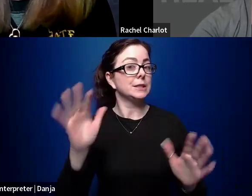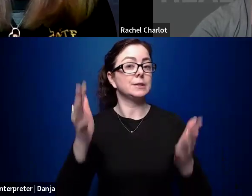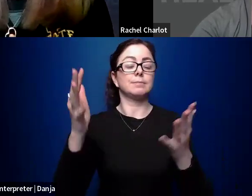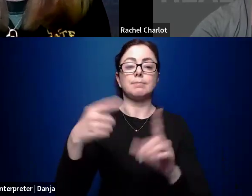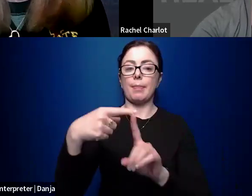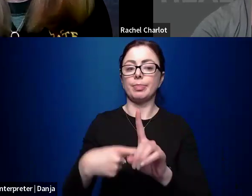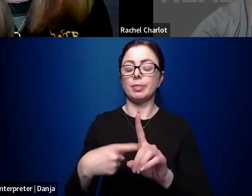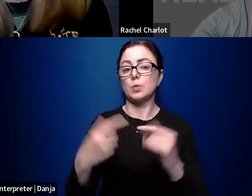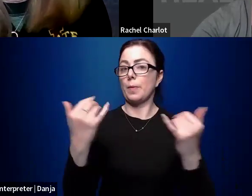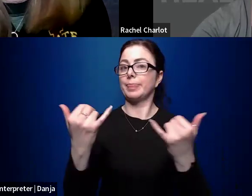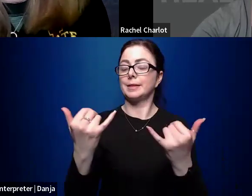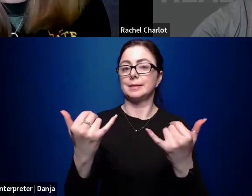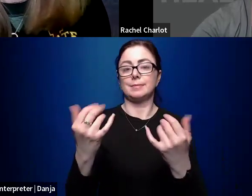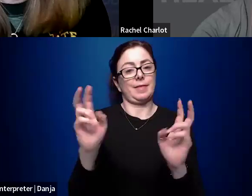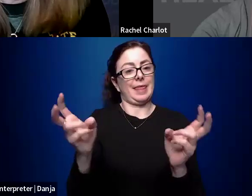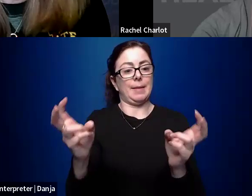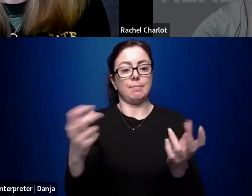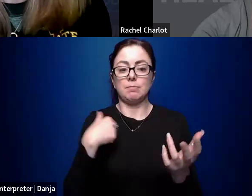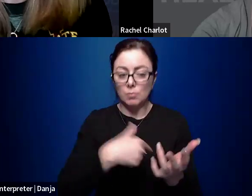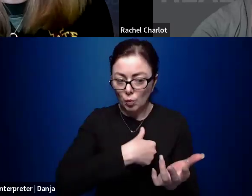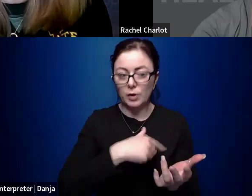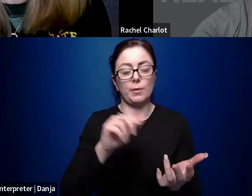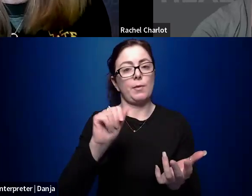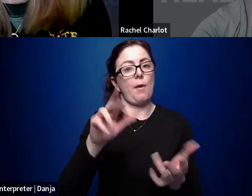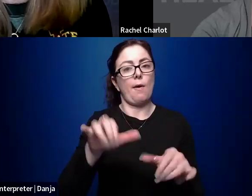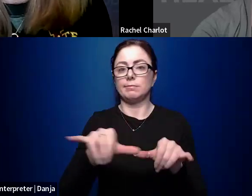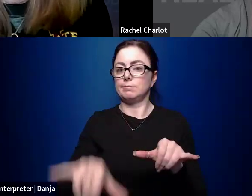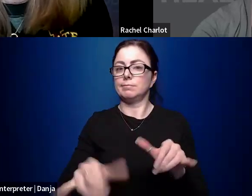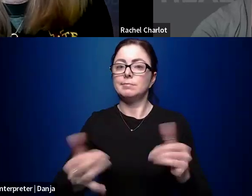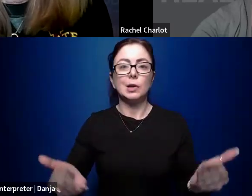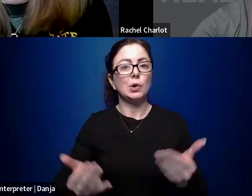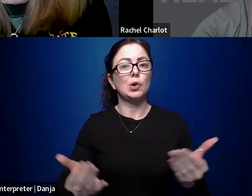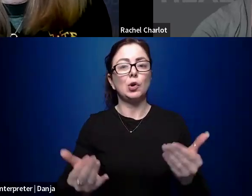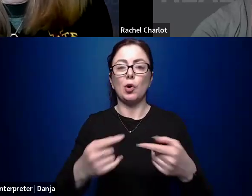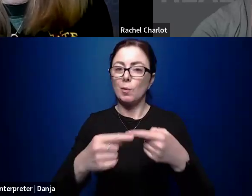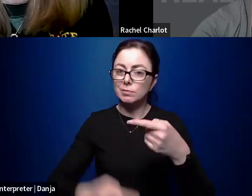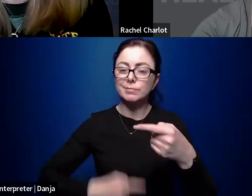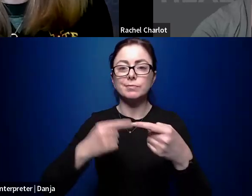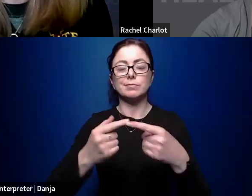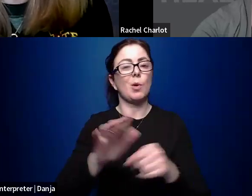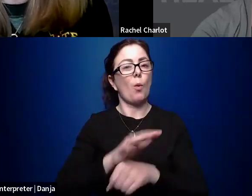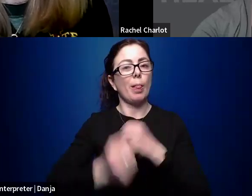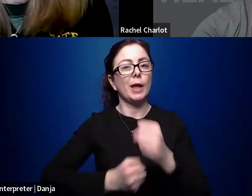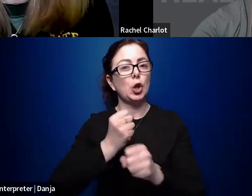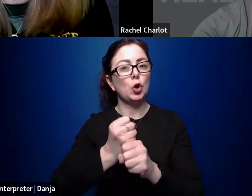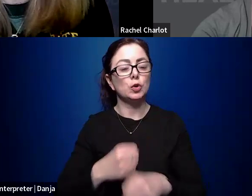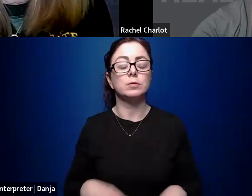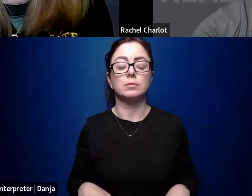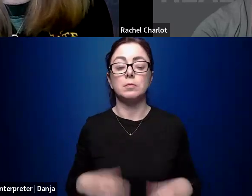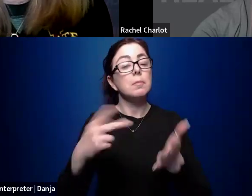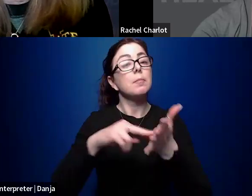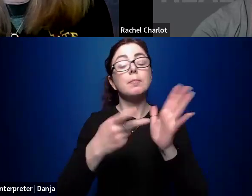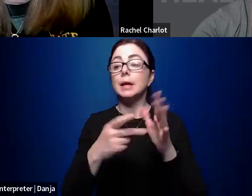Disabilities Month is We Are Here All Year. And really what that means is that we should all year